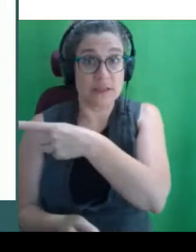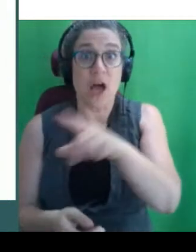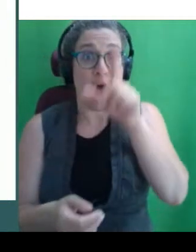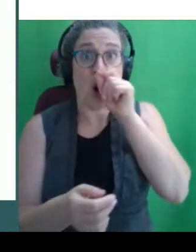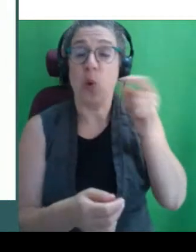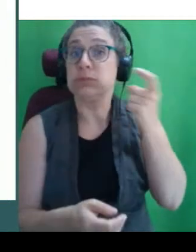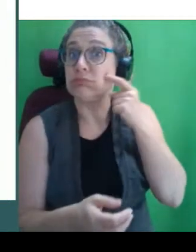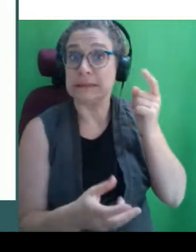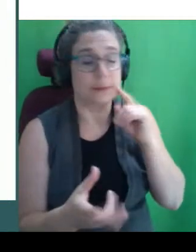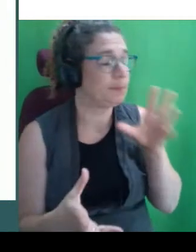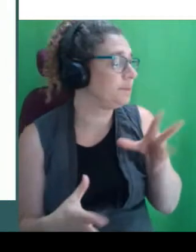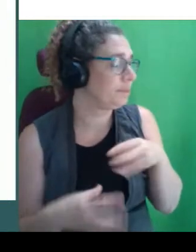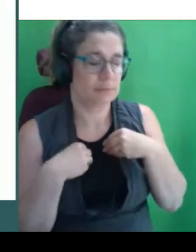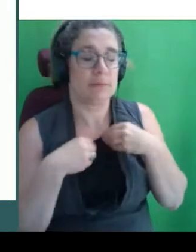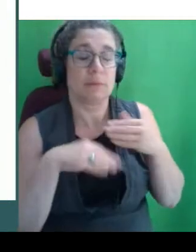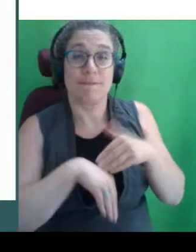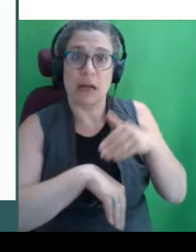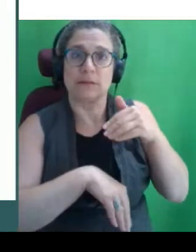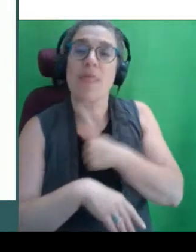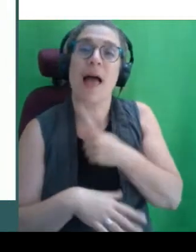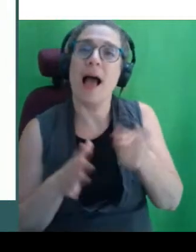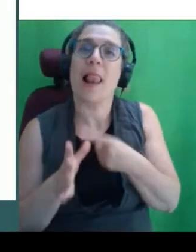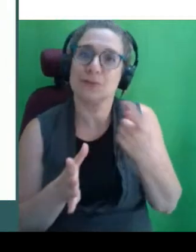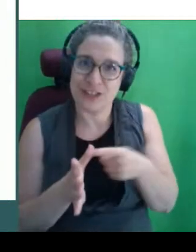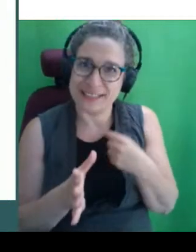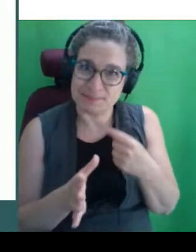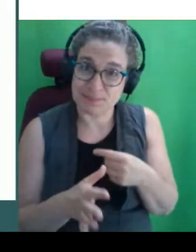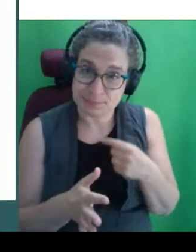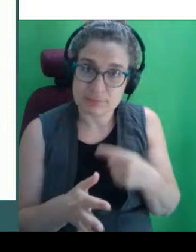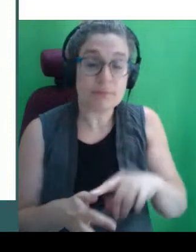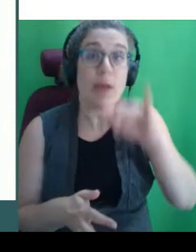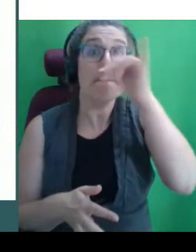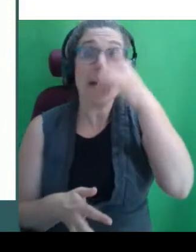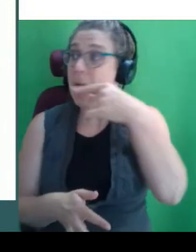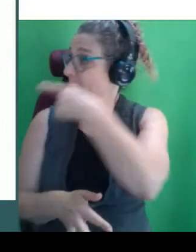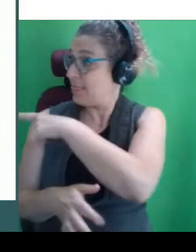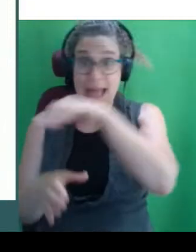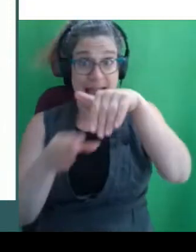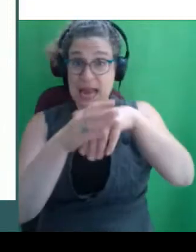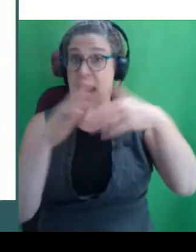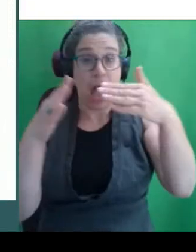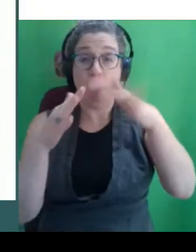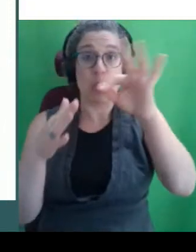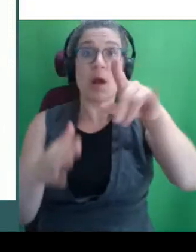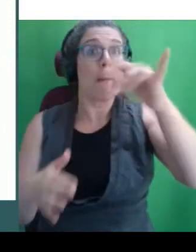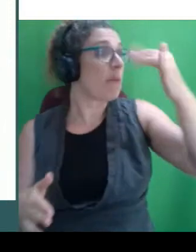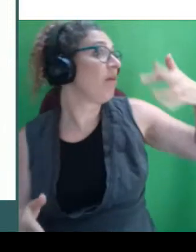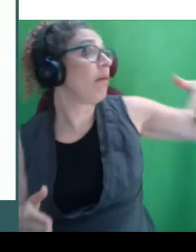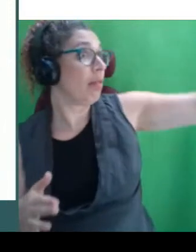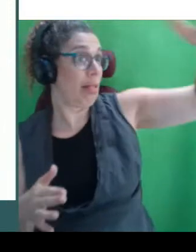So, well, again, Tariq was talking about atopic